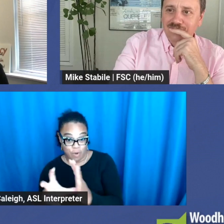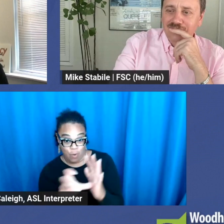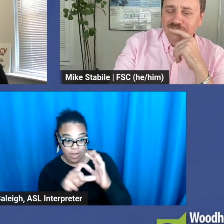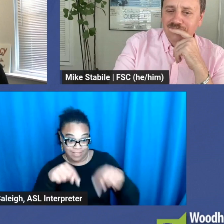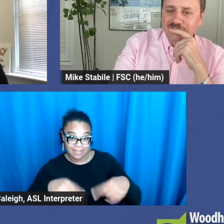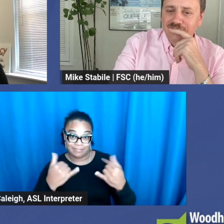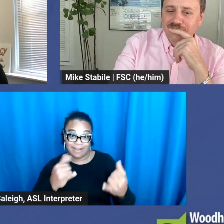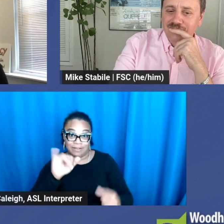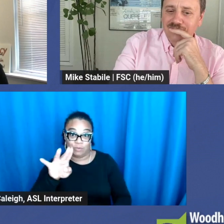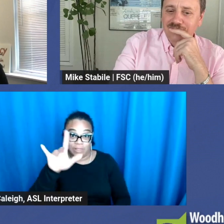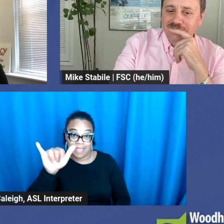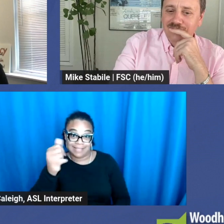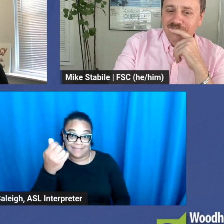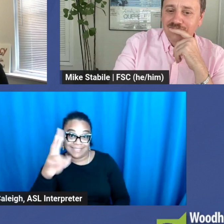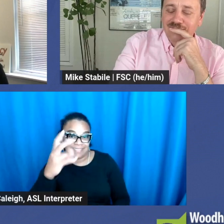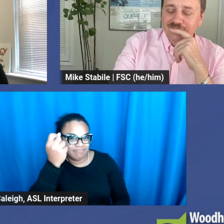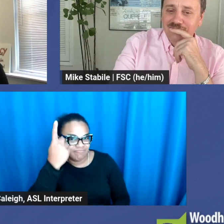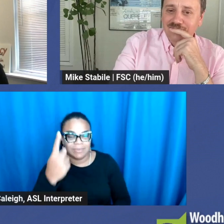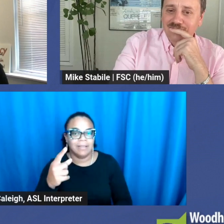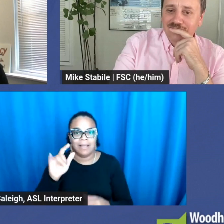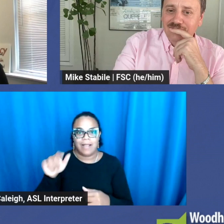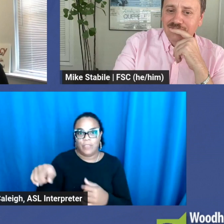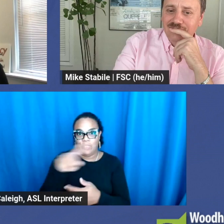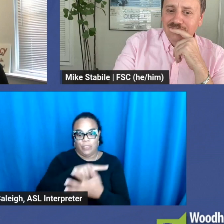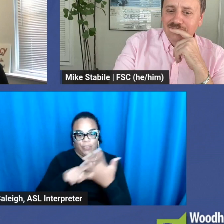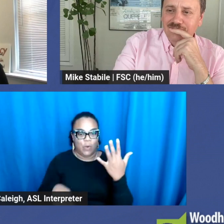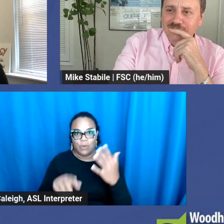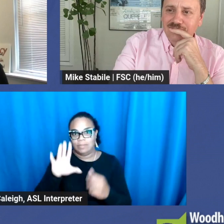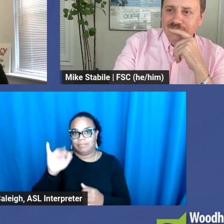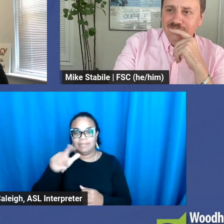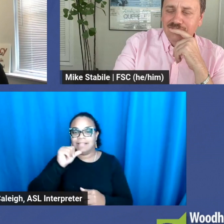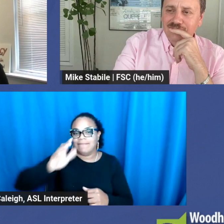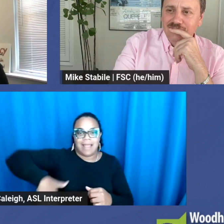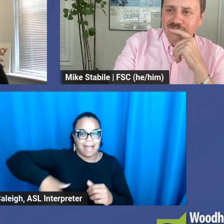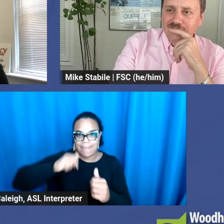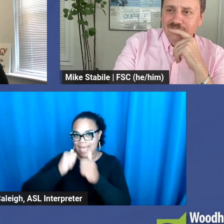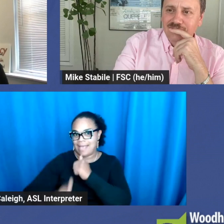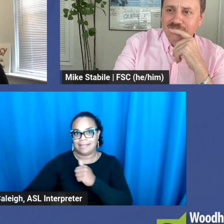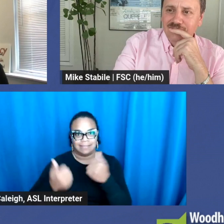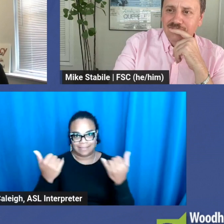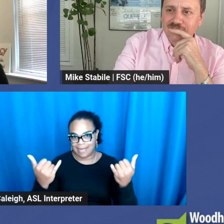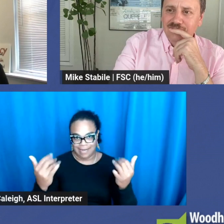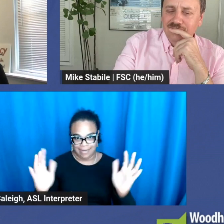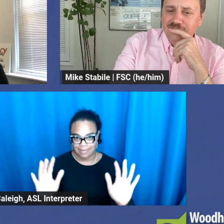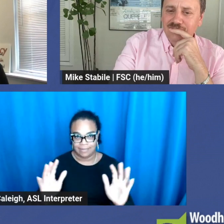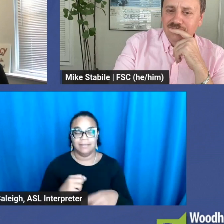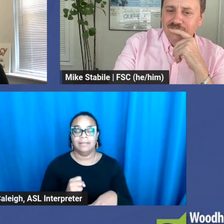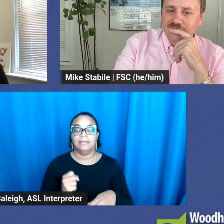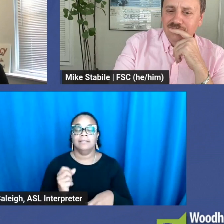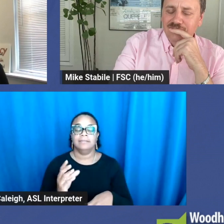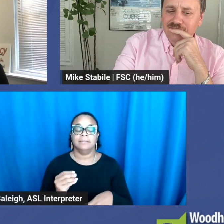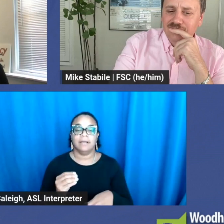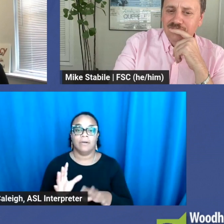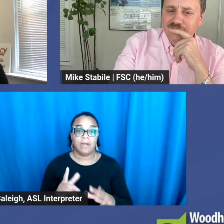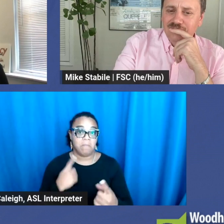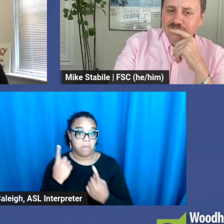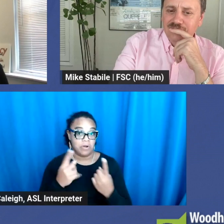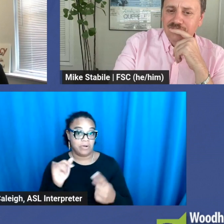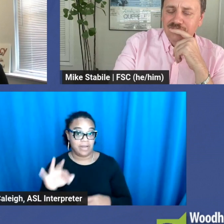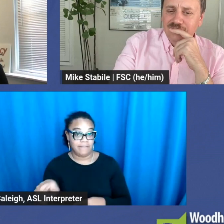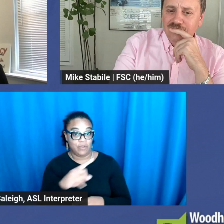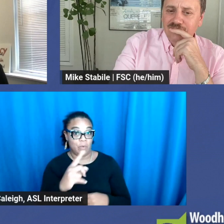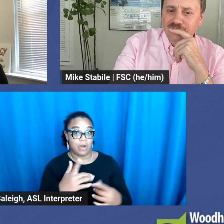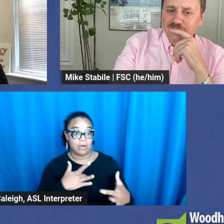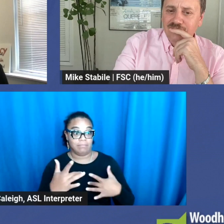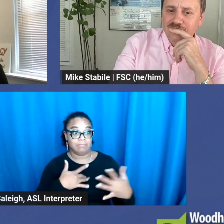none of those have passed. And so, I'm wondering if folks are alarmed about what they